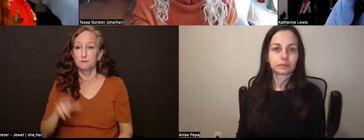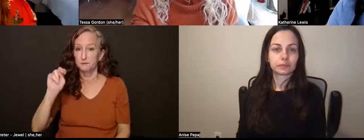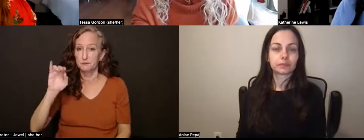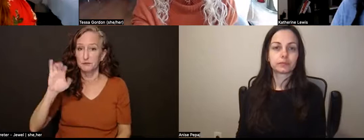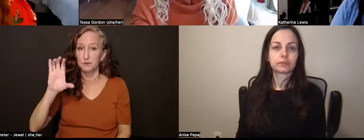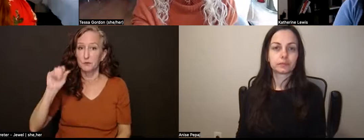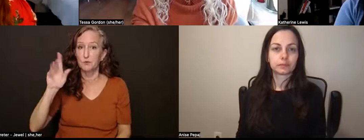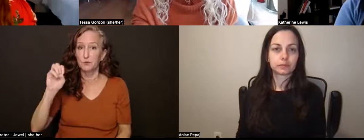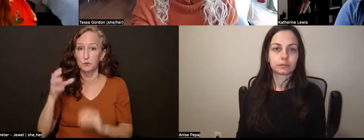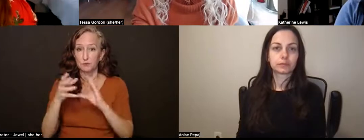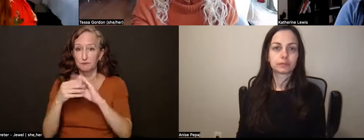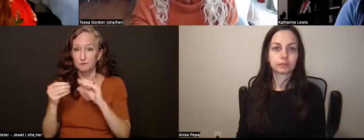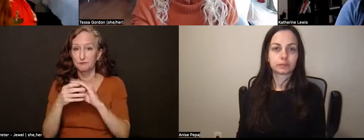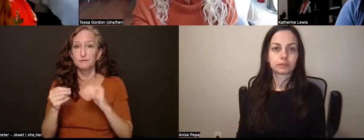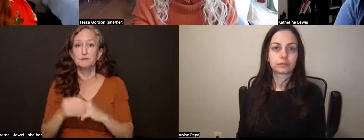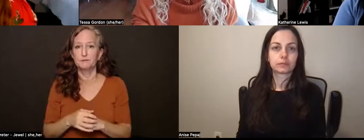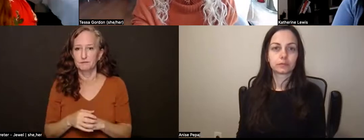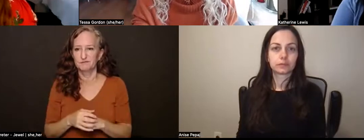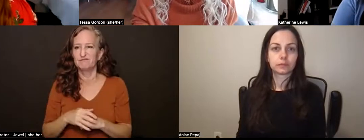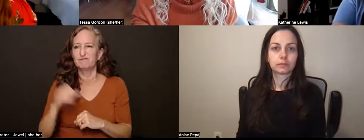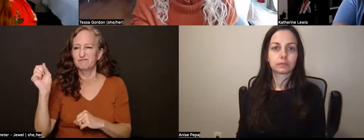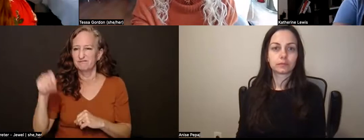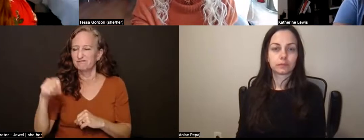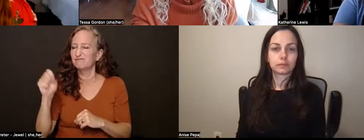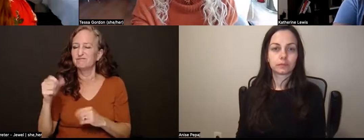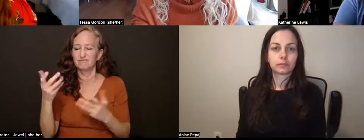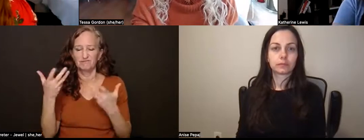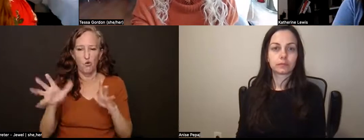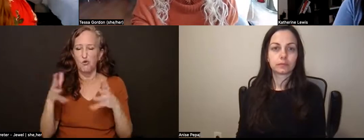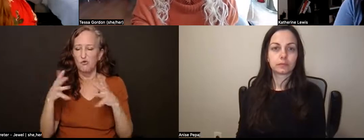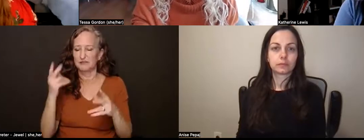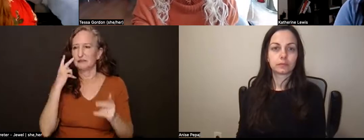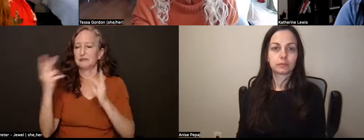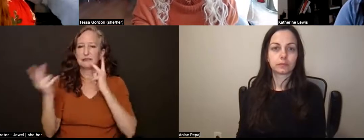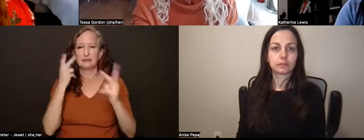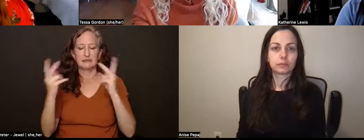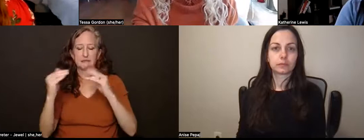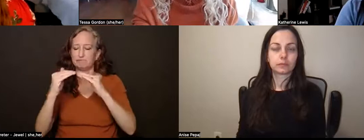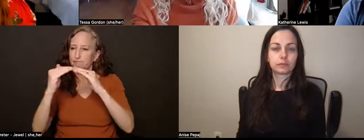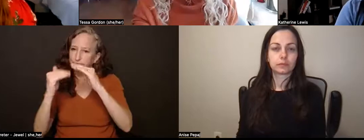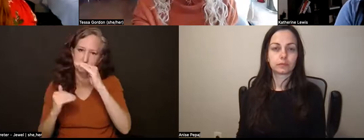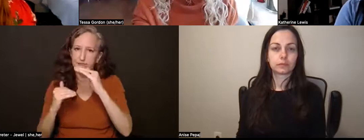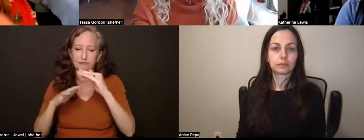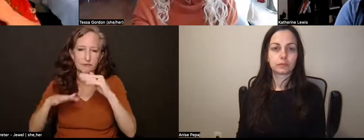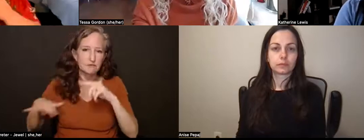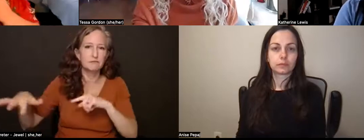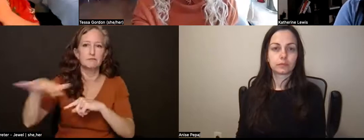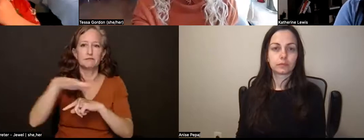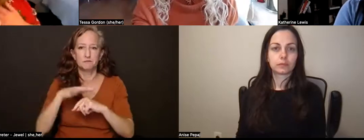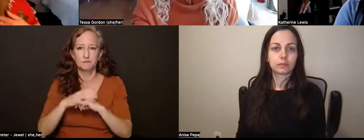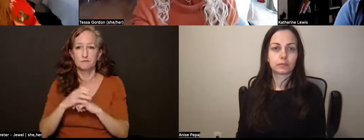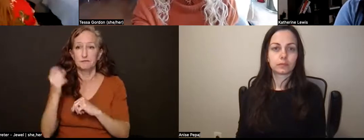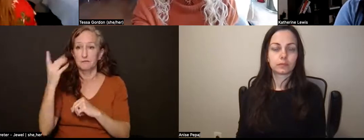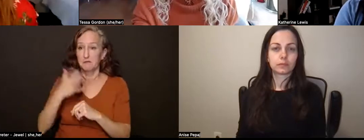definitely know that there is, you know, inequities. And I think that one of the things that I have learned through my experience and that